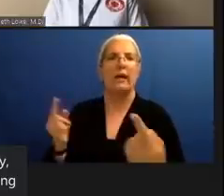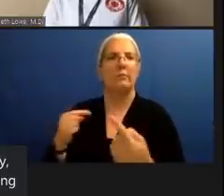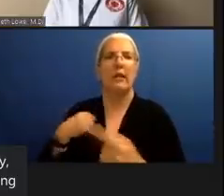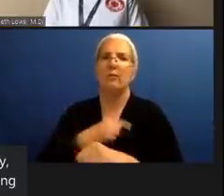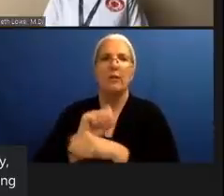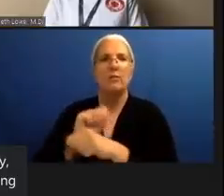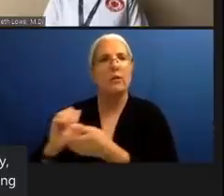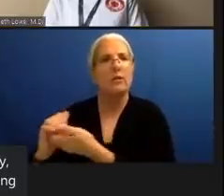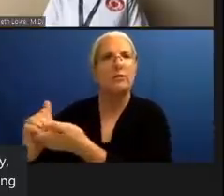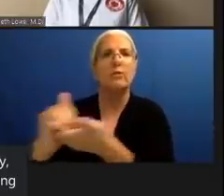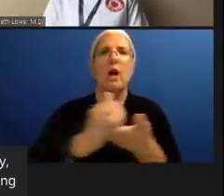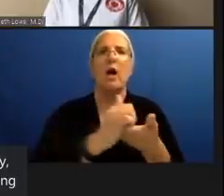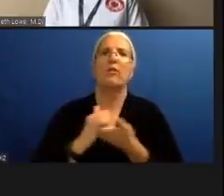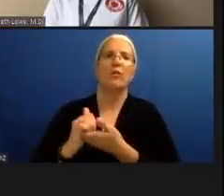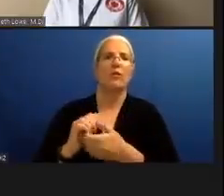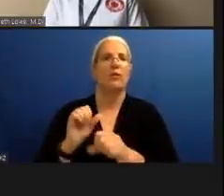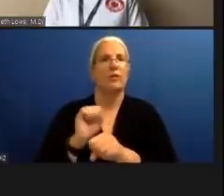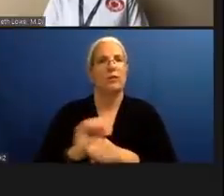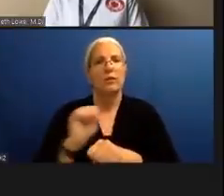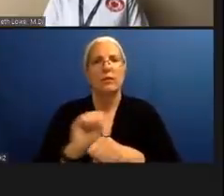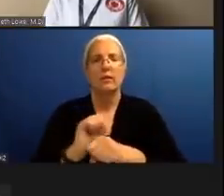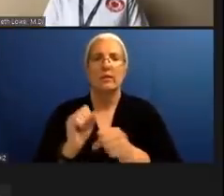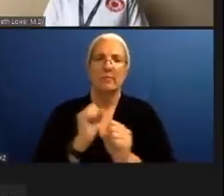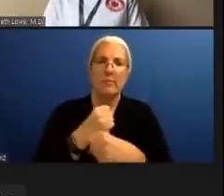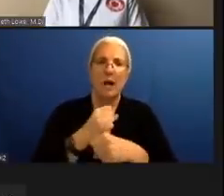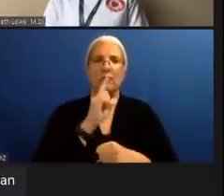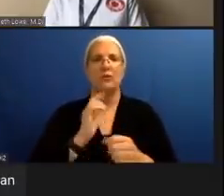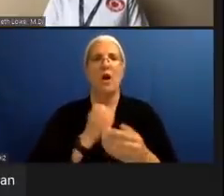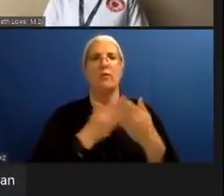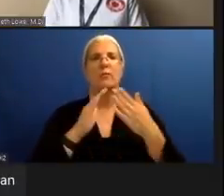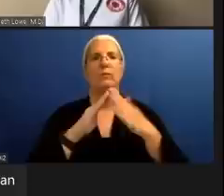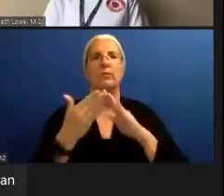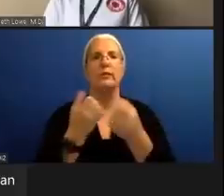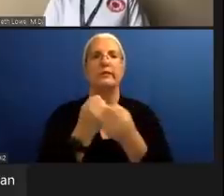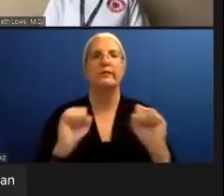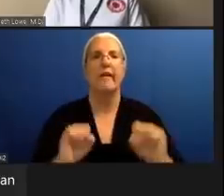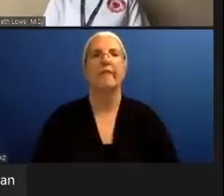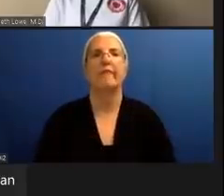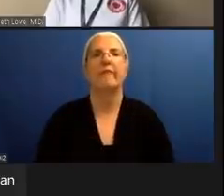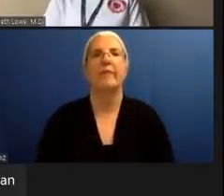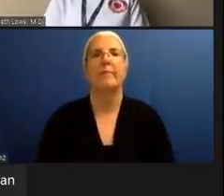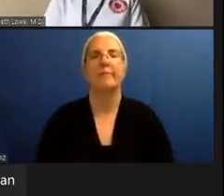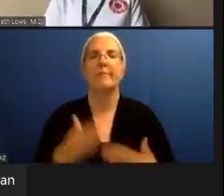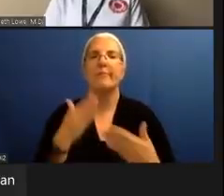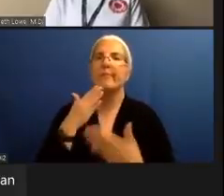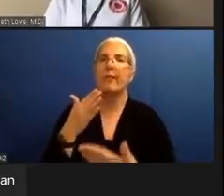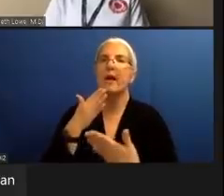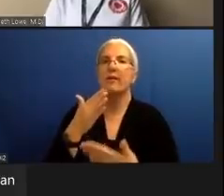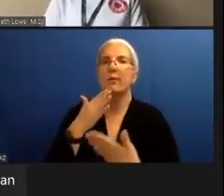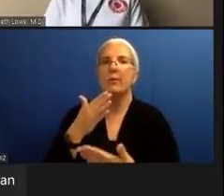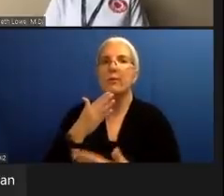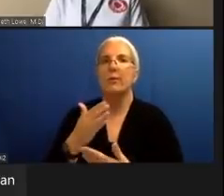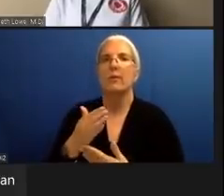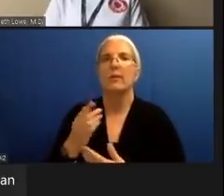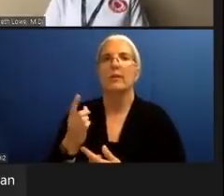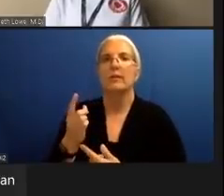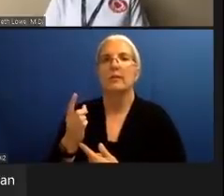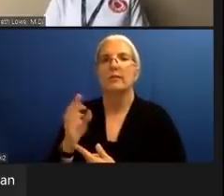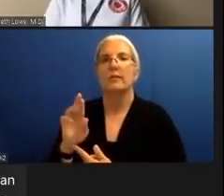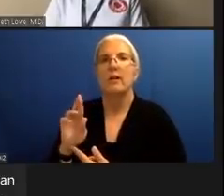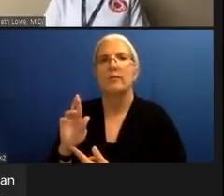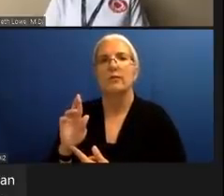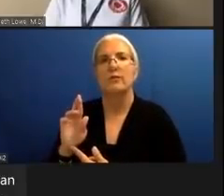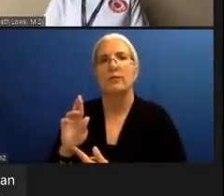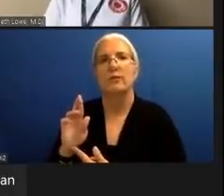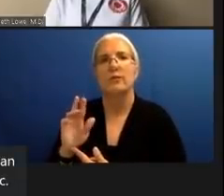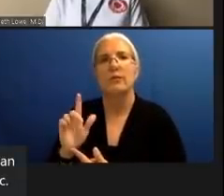Profound words that could be applied to many things in this pandemic. Thank you, Dr. Lowe. Well, for those of you that are watching and maybe tuned in